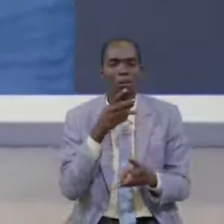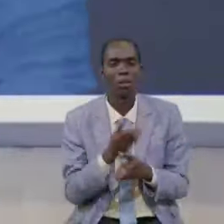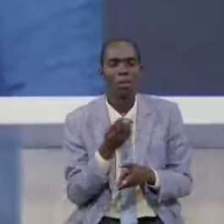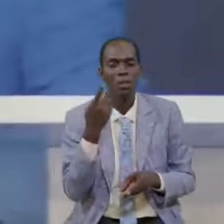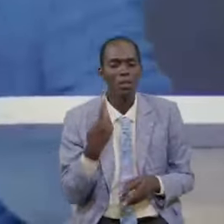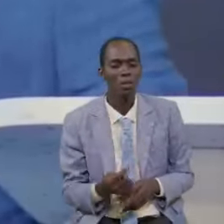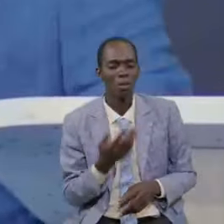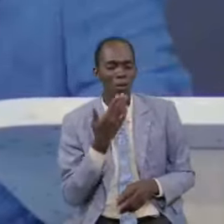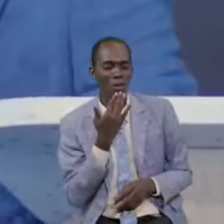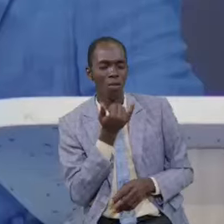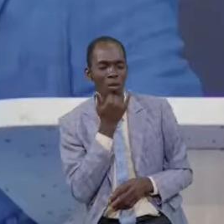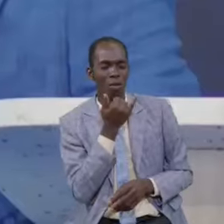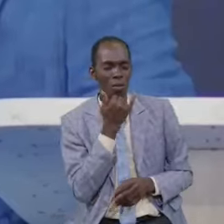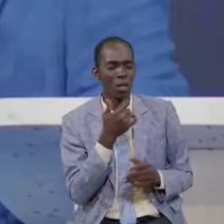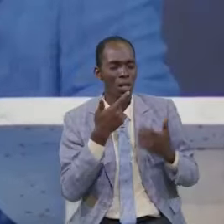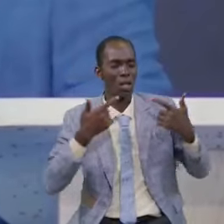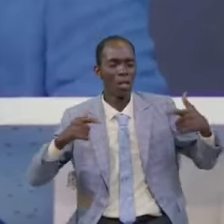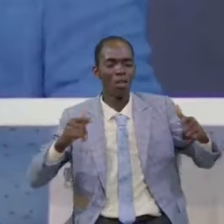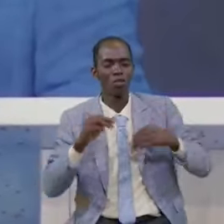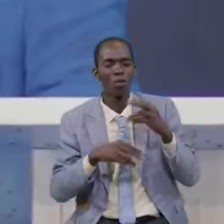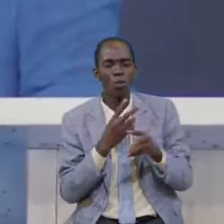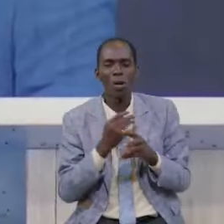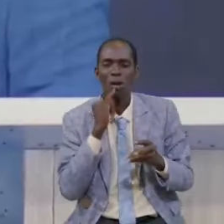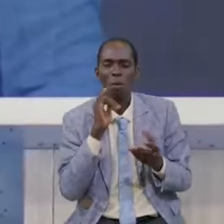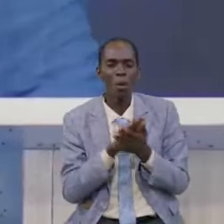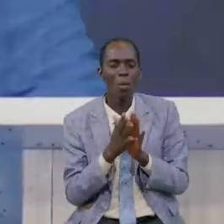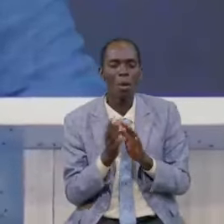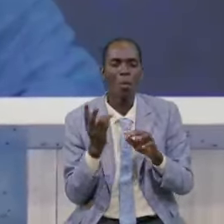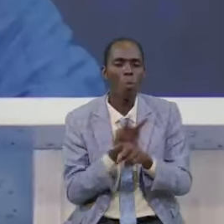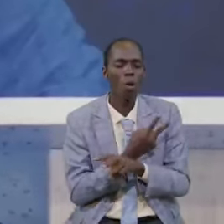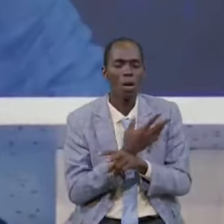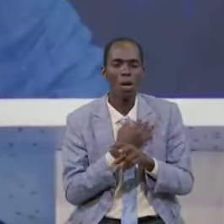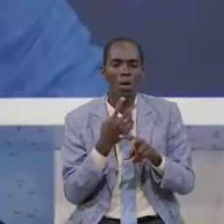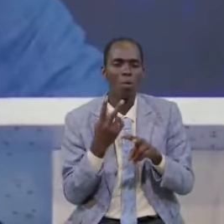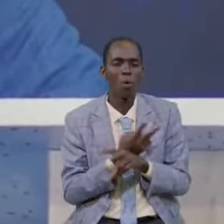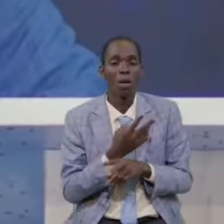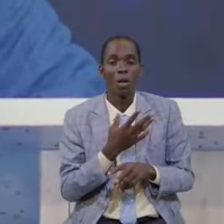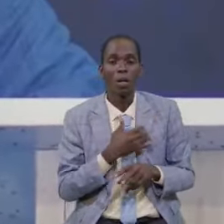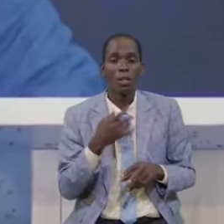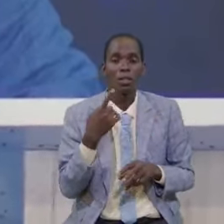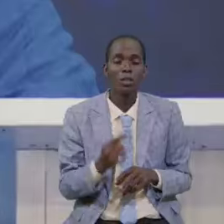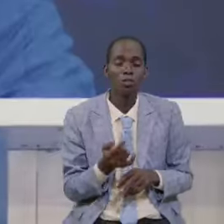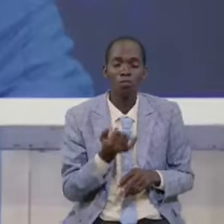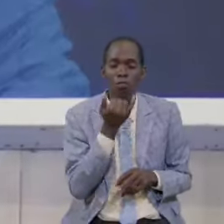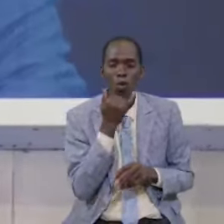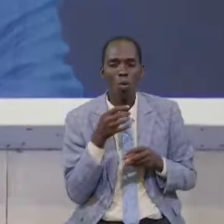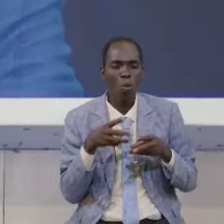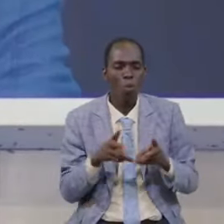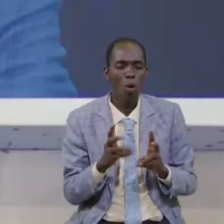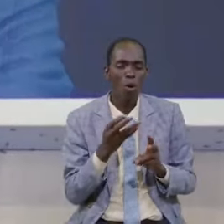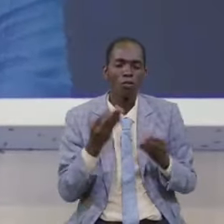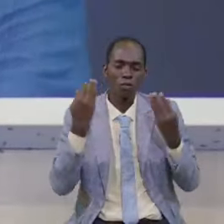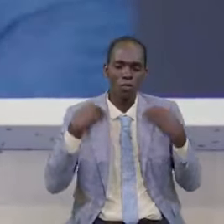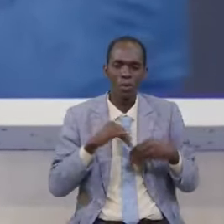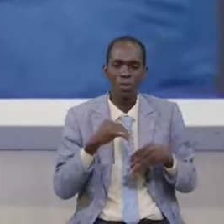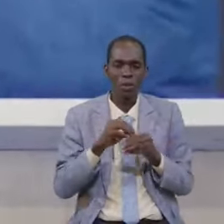is becoming worse and worse. And the rotting dressing of the world is becoming worse and